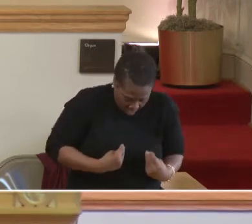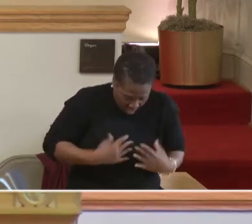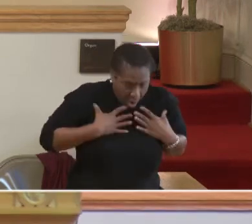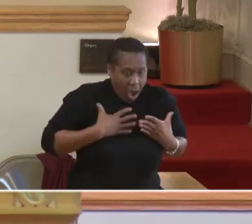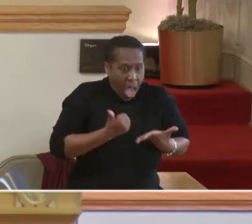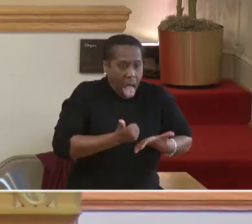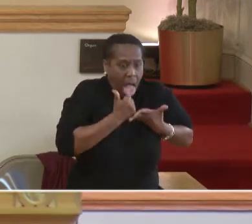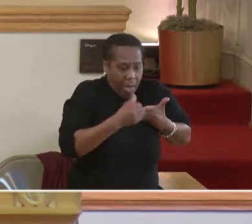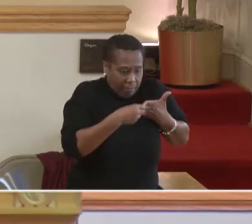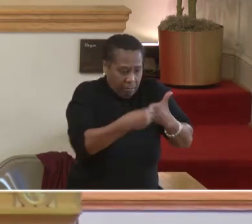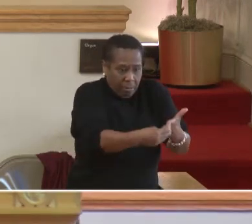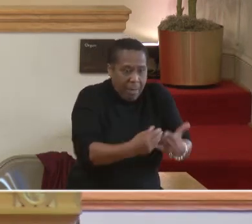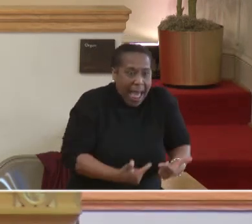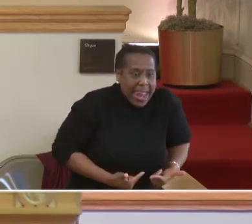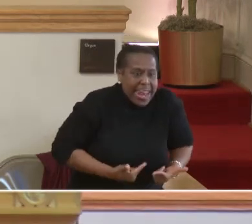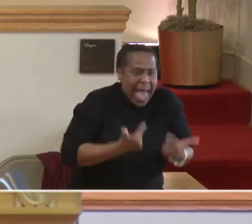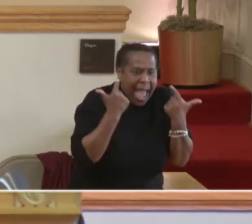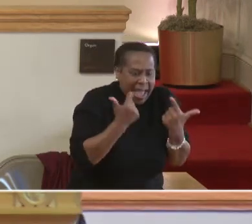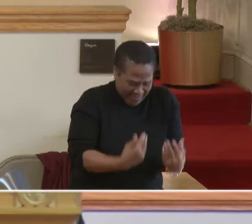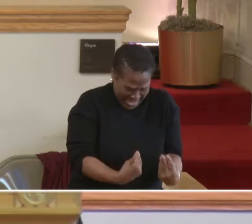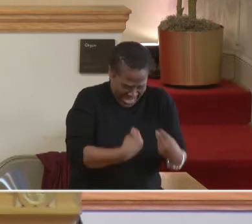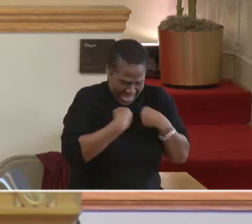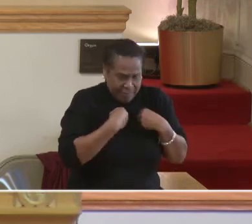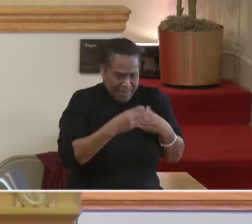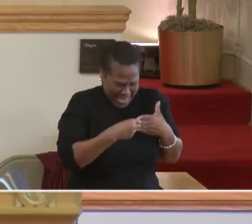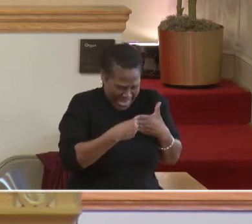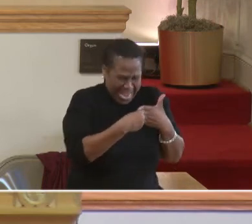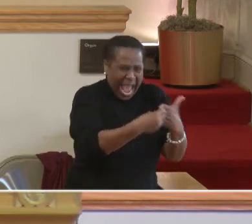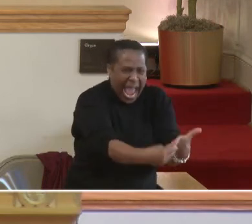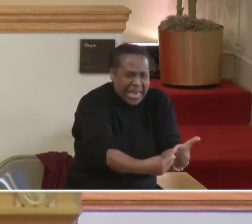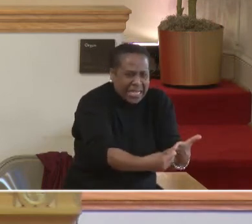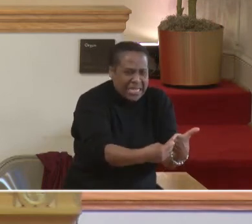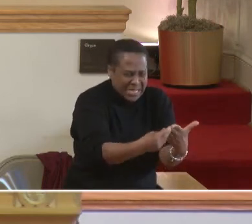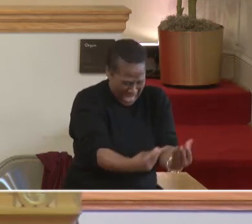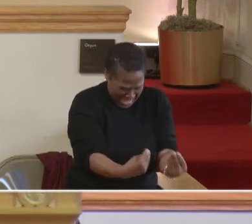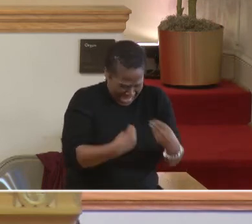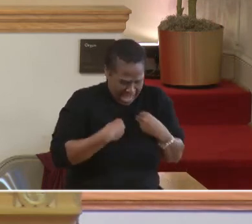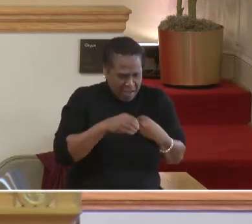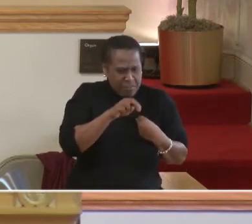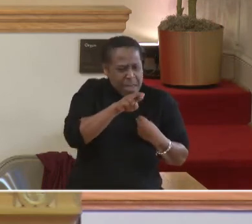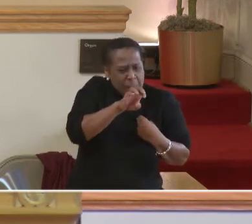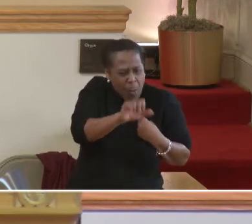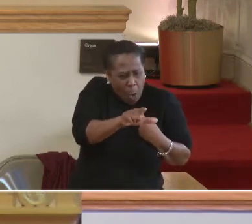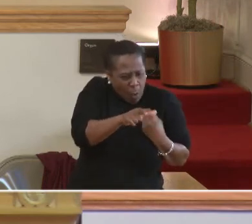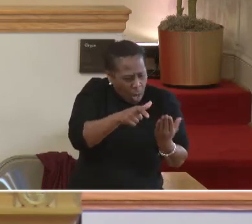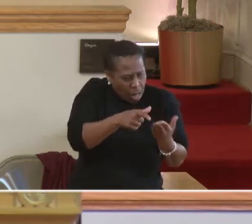pathways, in order for it to give you guidance and moral moorings,